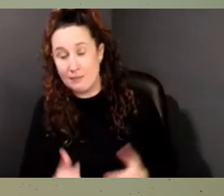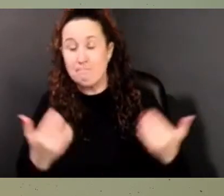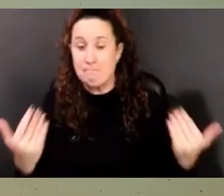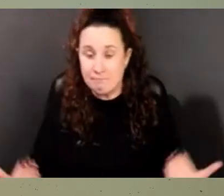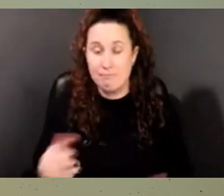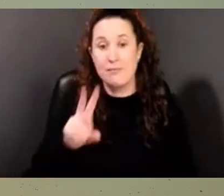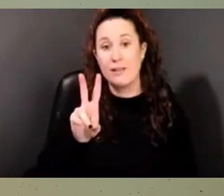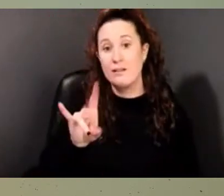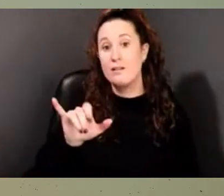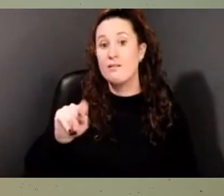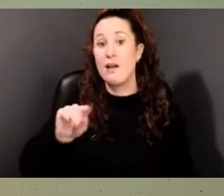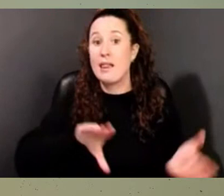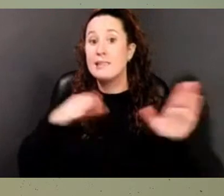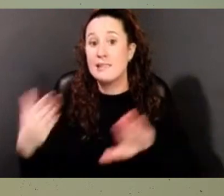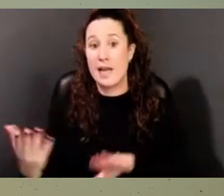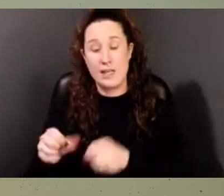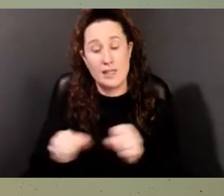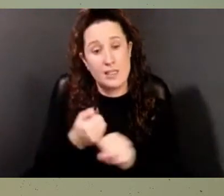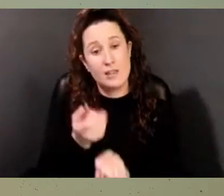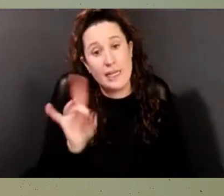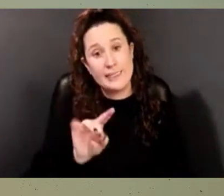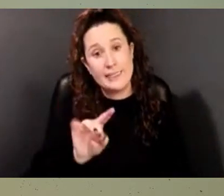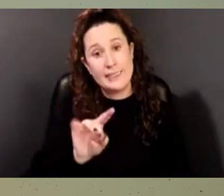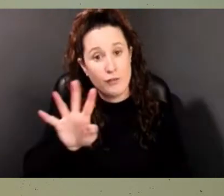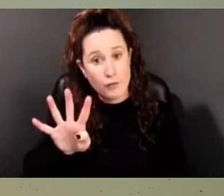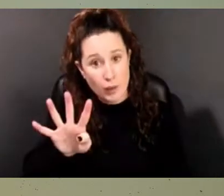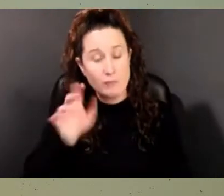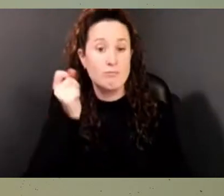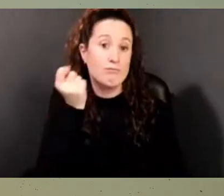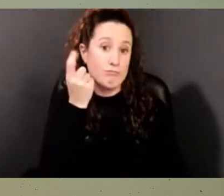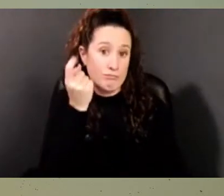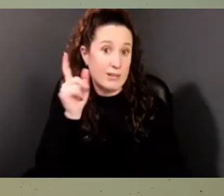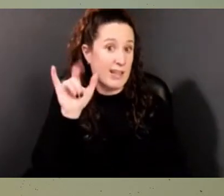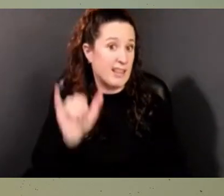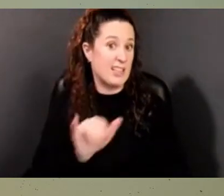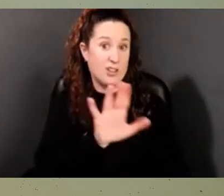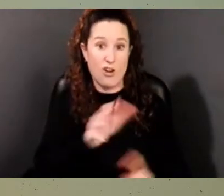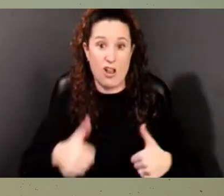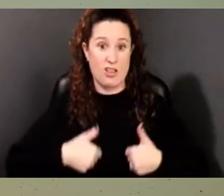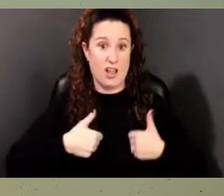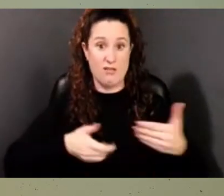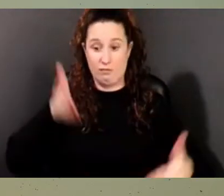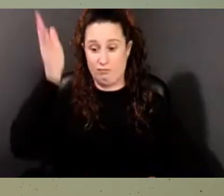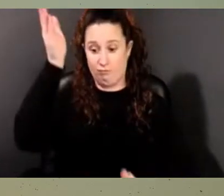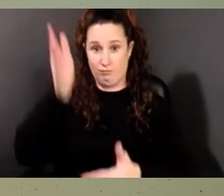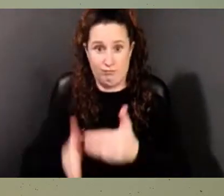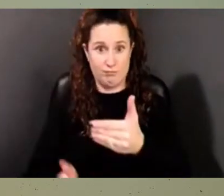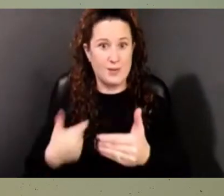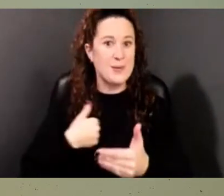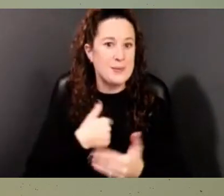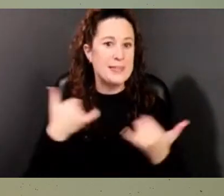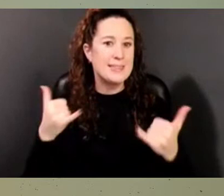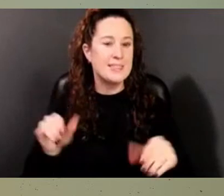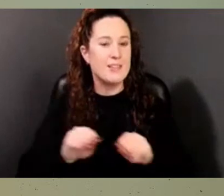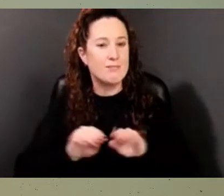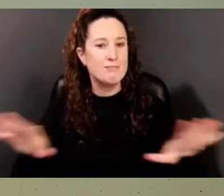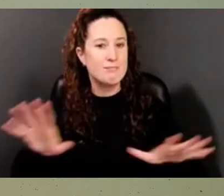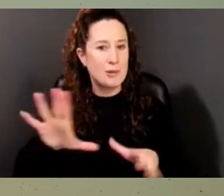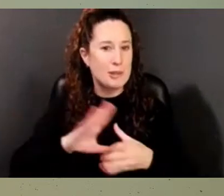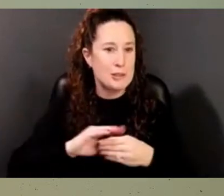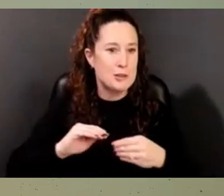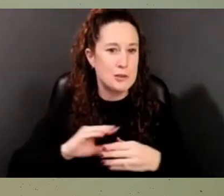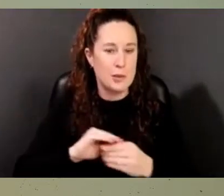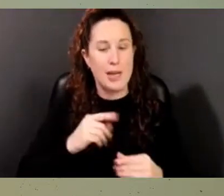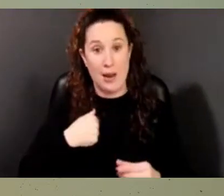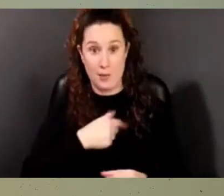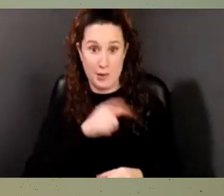in 1834. While that was the conclusion to her life, we are still sharing her story and are